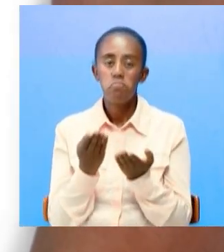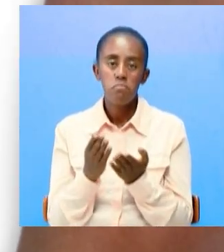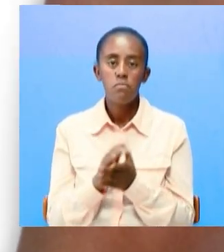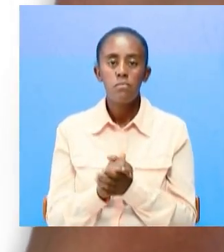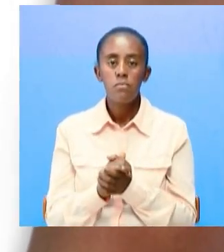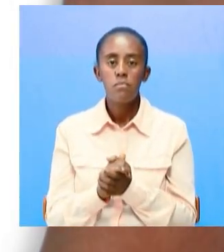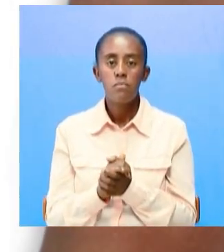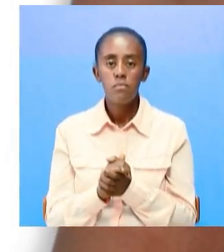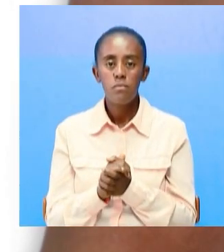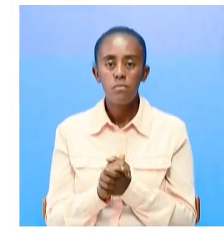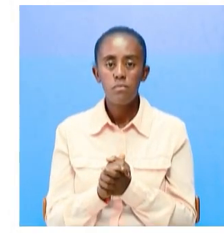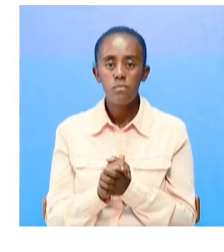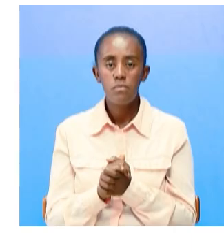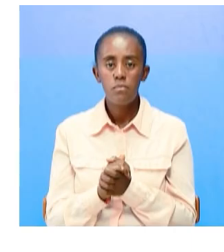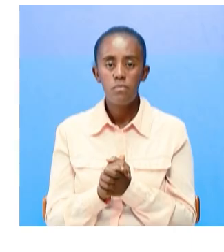In